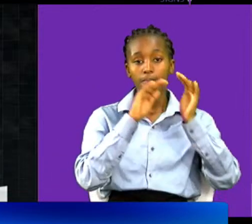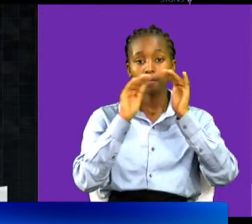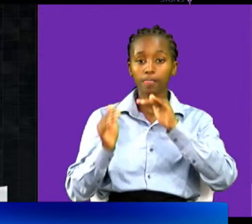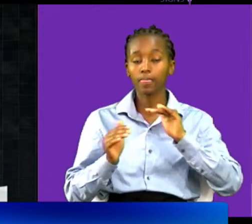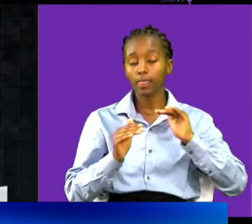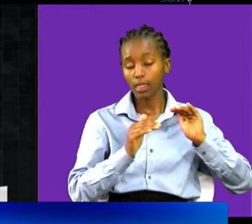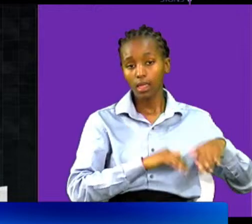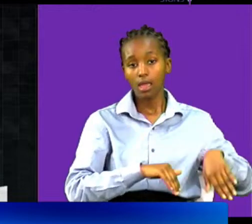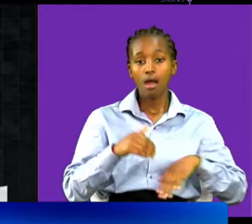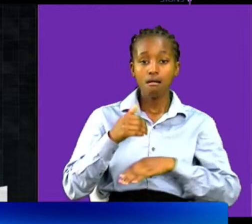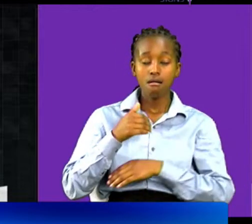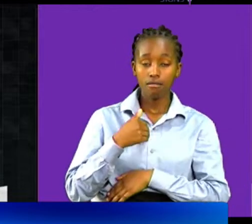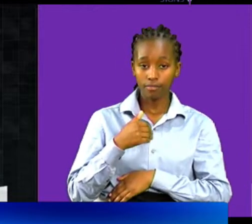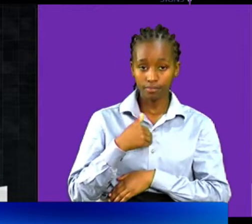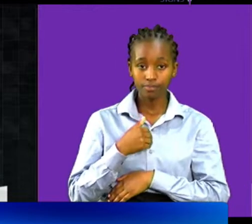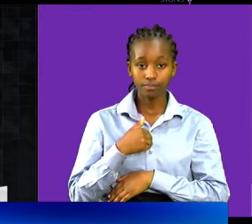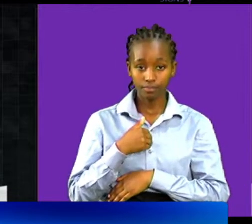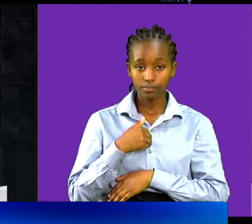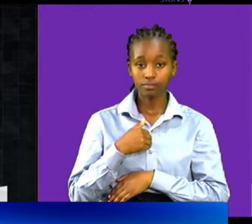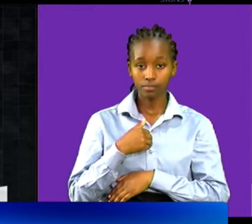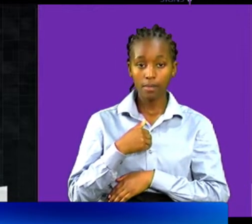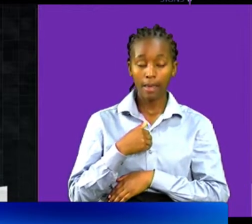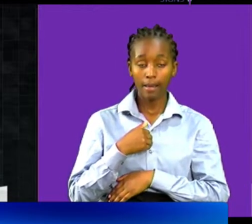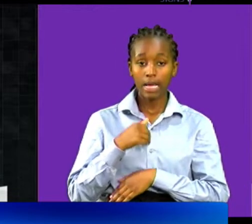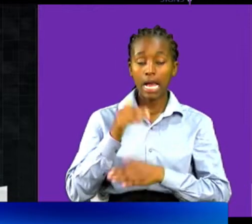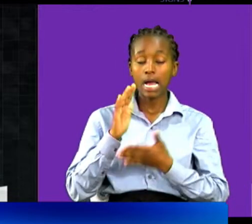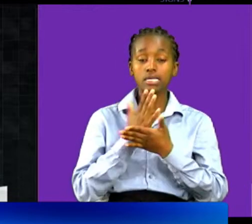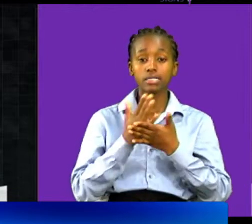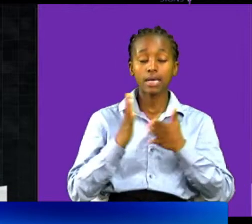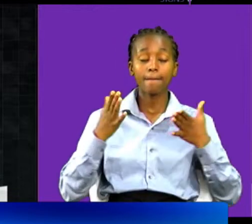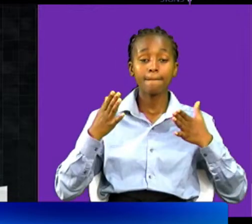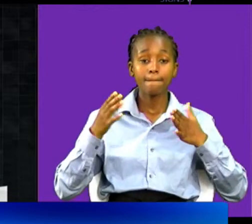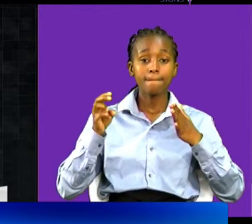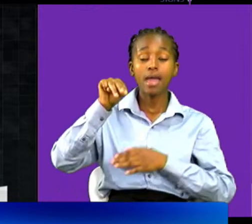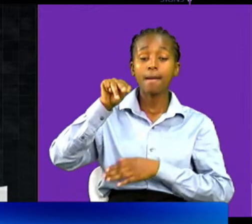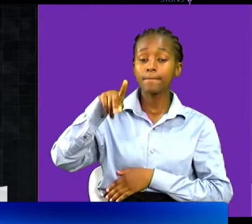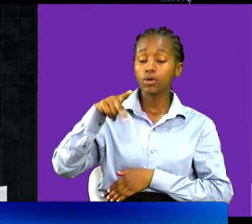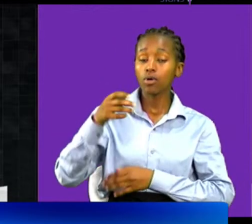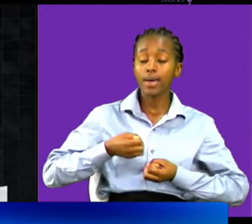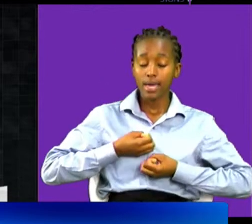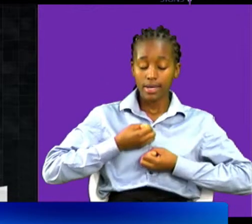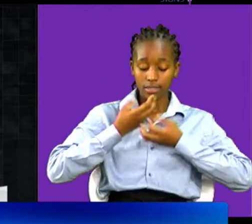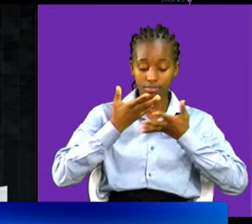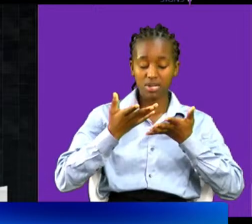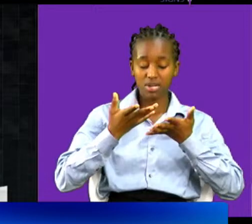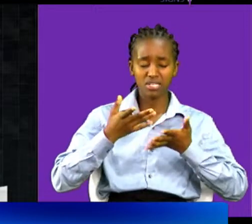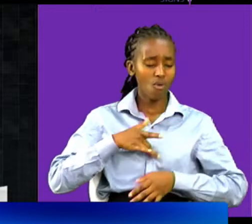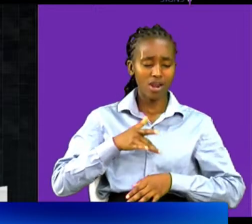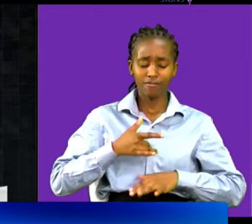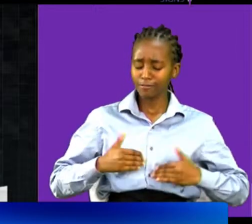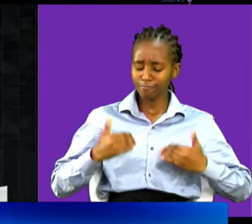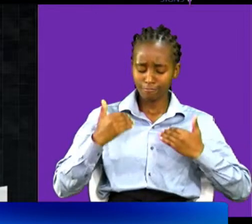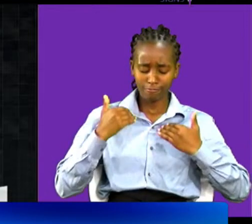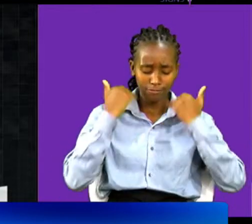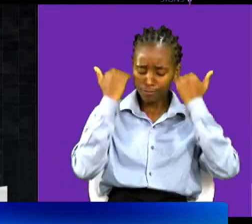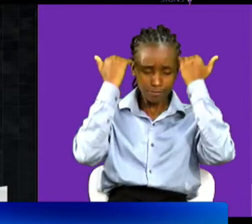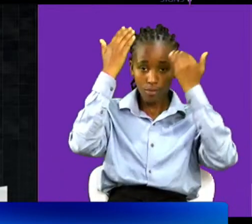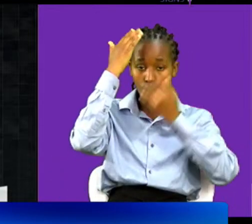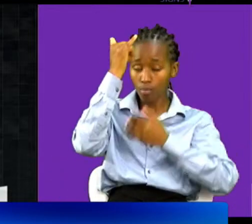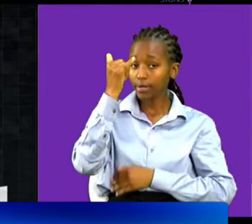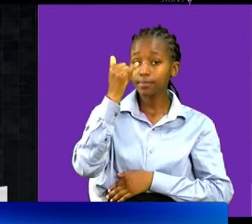Now to some other news. A section of members of Parliament has expressed their frustration